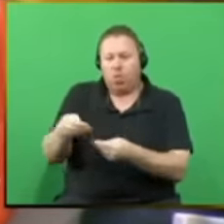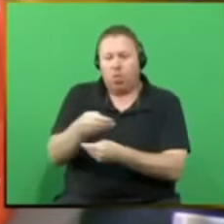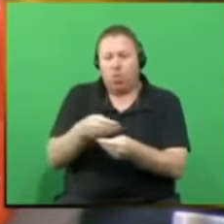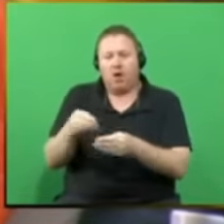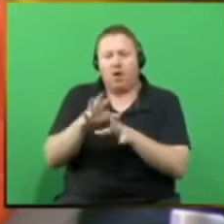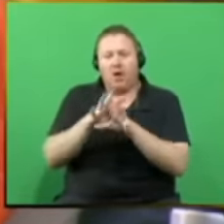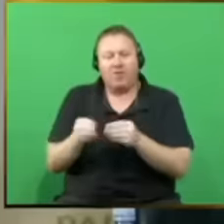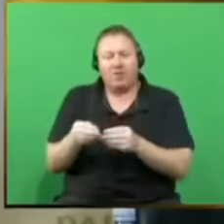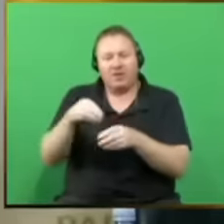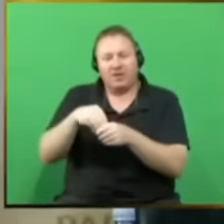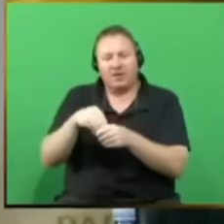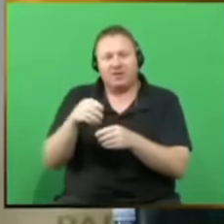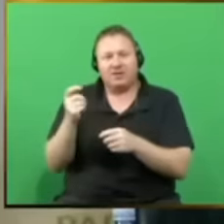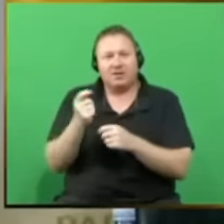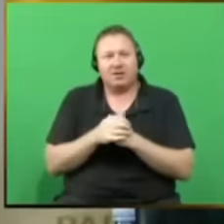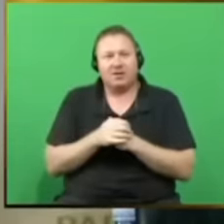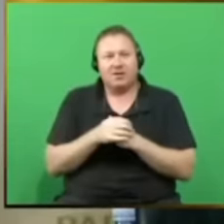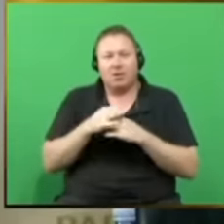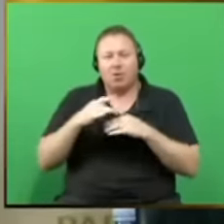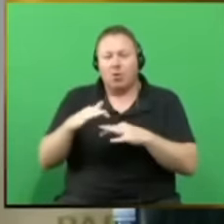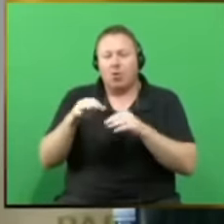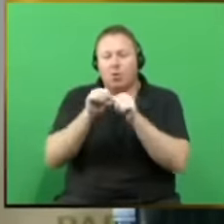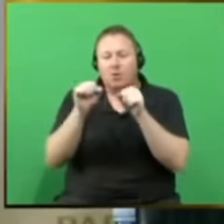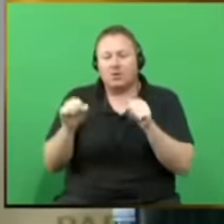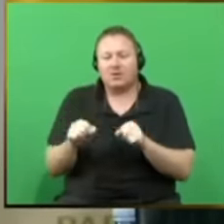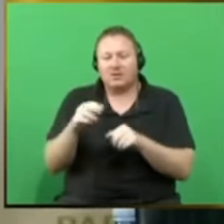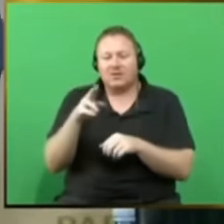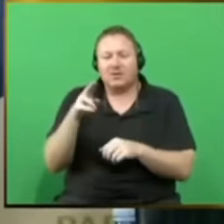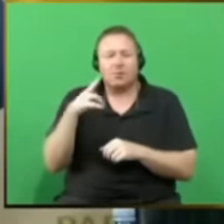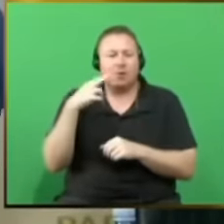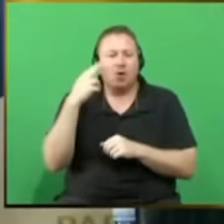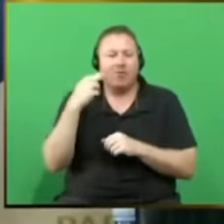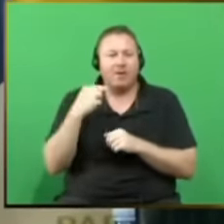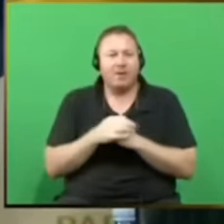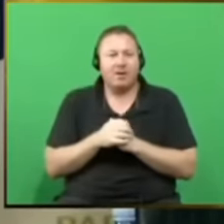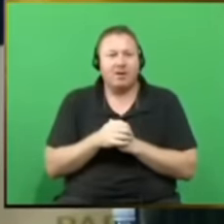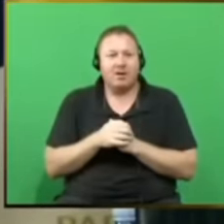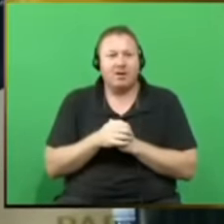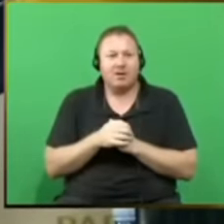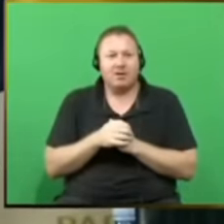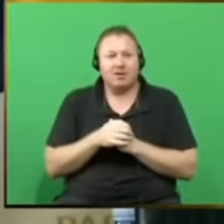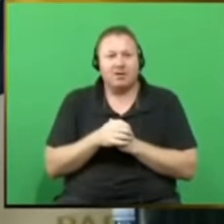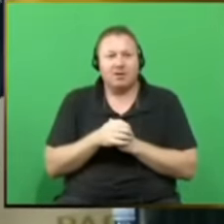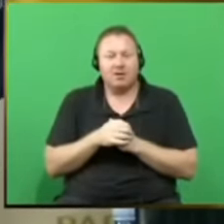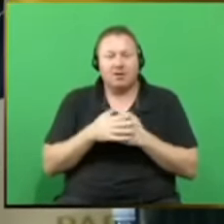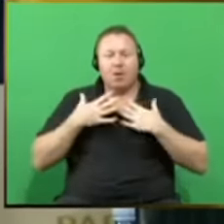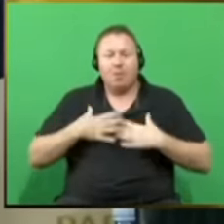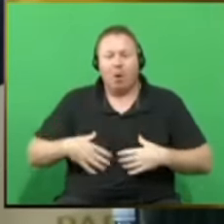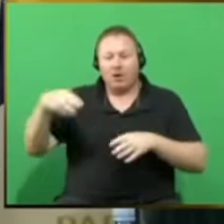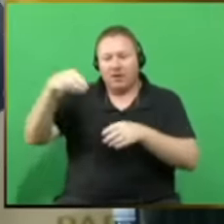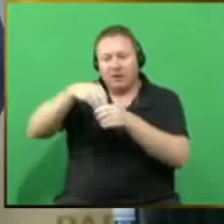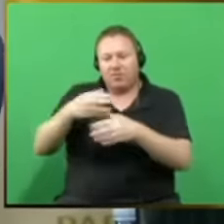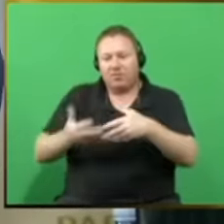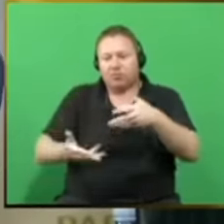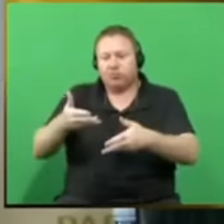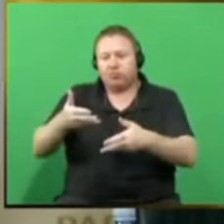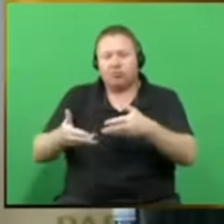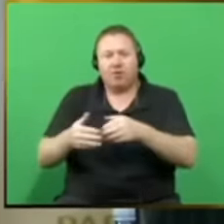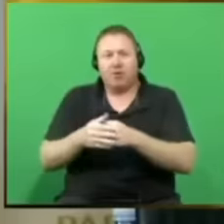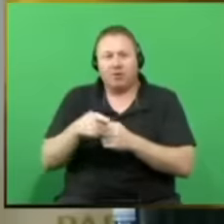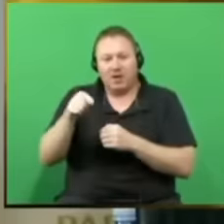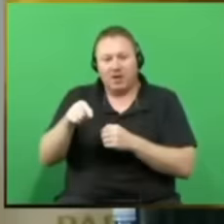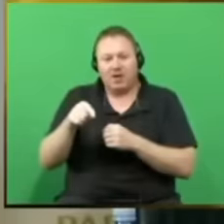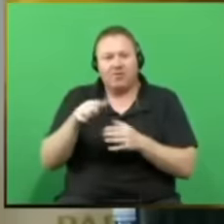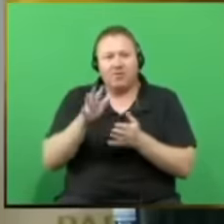in that town. The water system in November had a body floating in the water system for 14